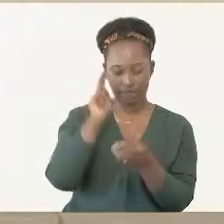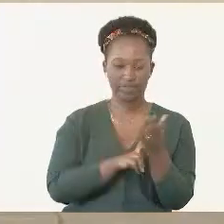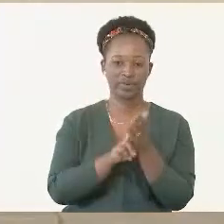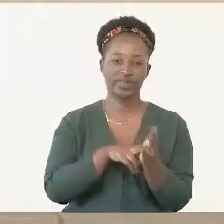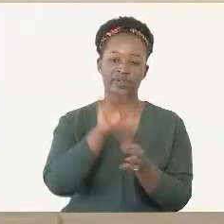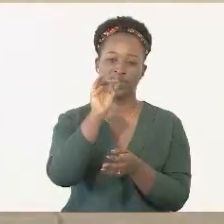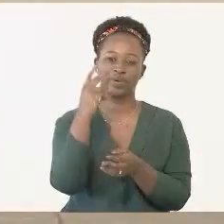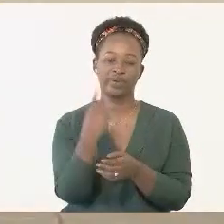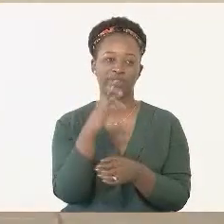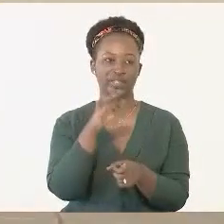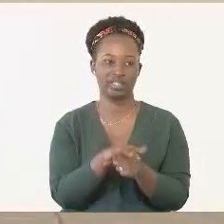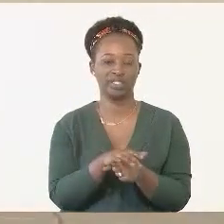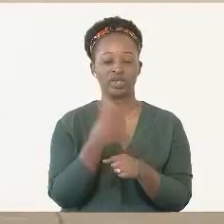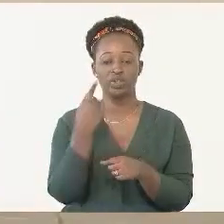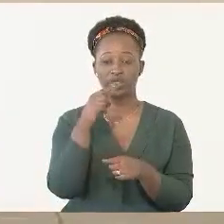oxygen we breathe in.